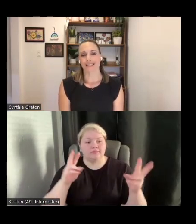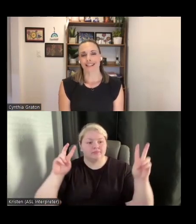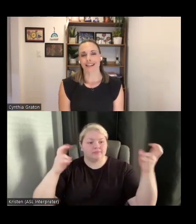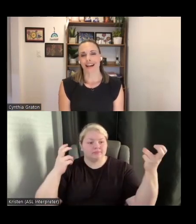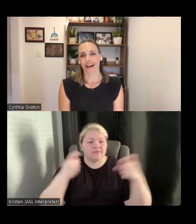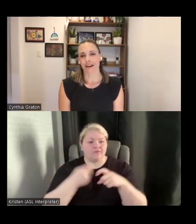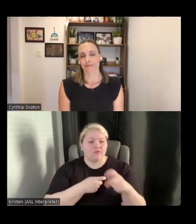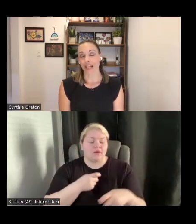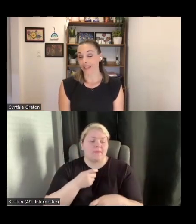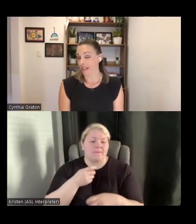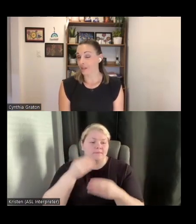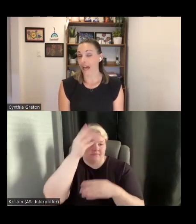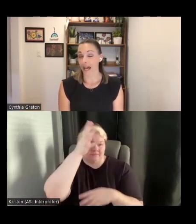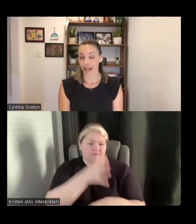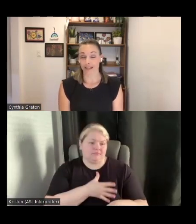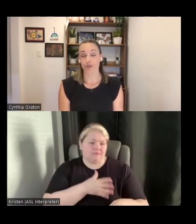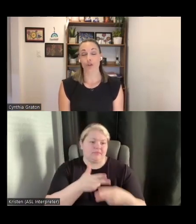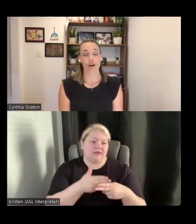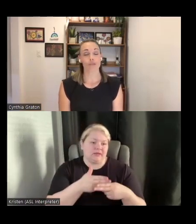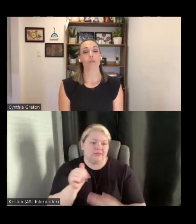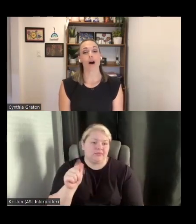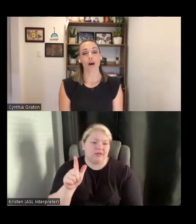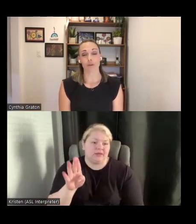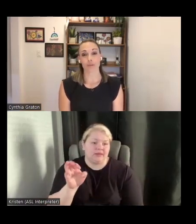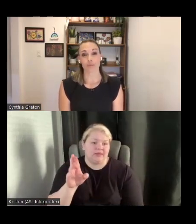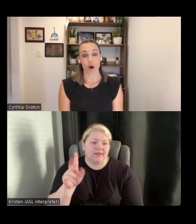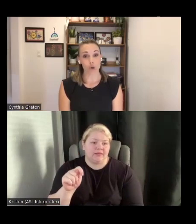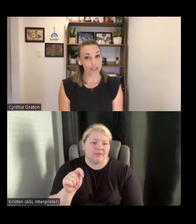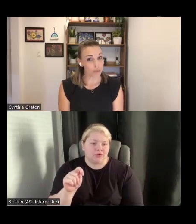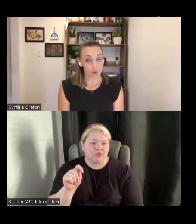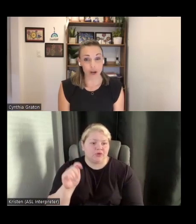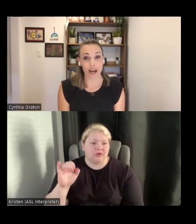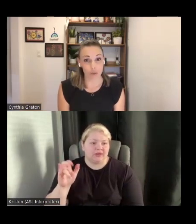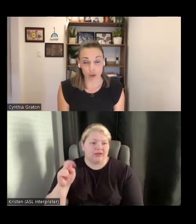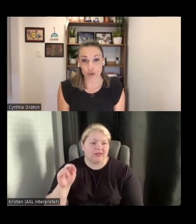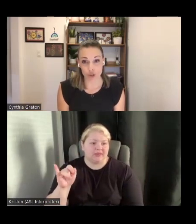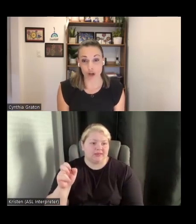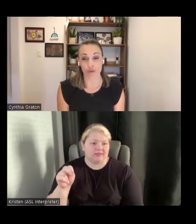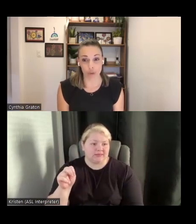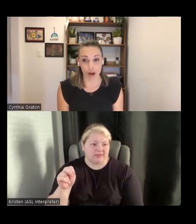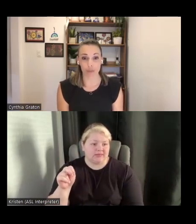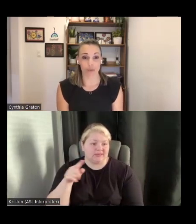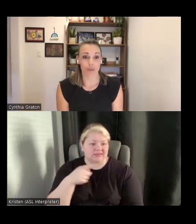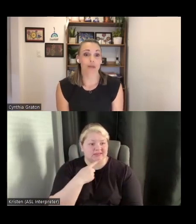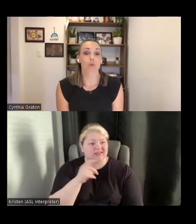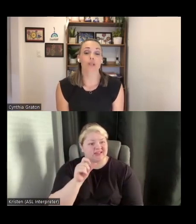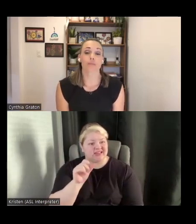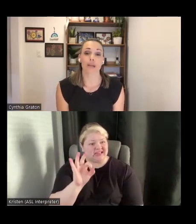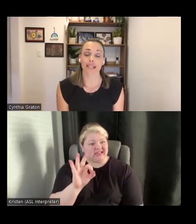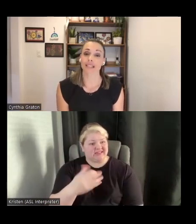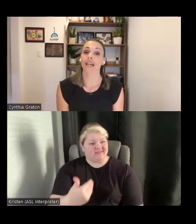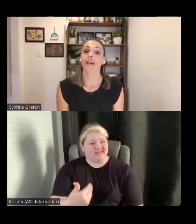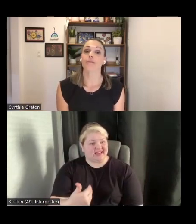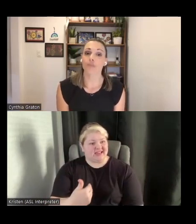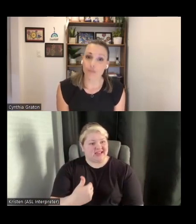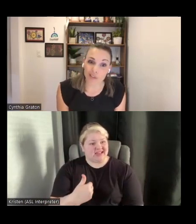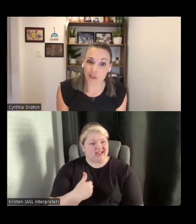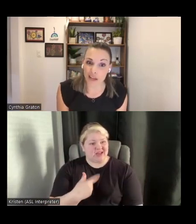said that if he had to solve a problem, only 1 hour to solve a problem, he would